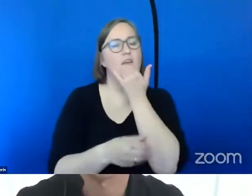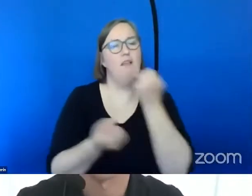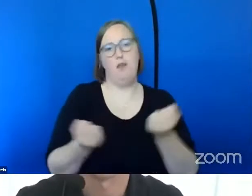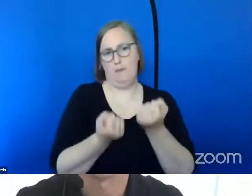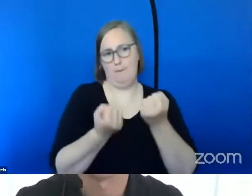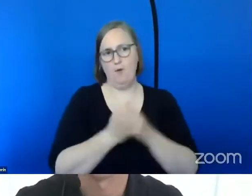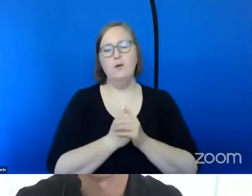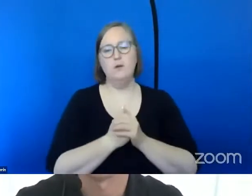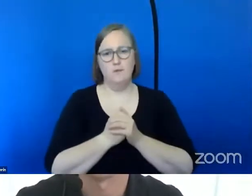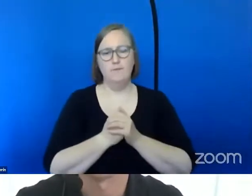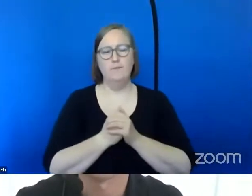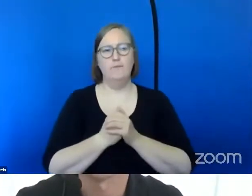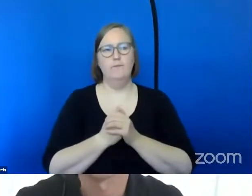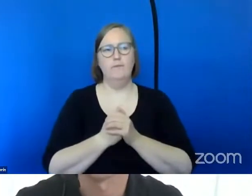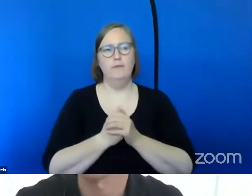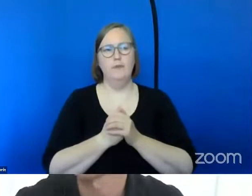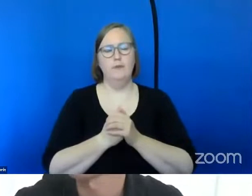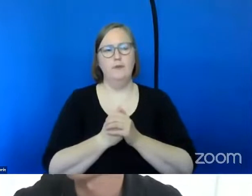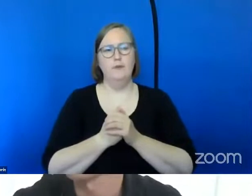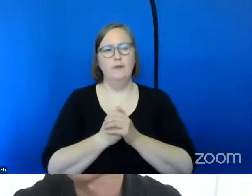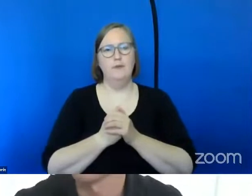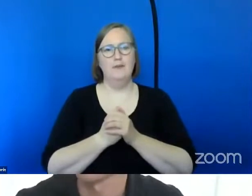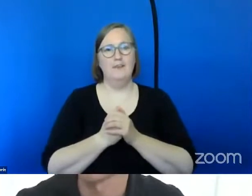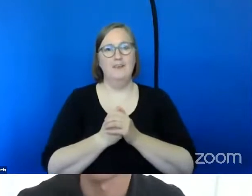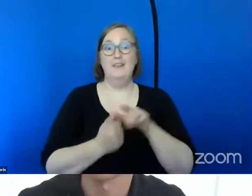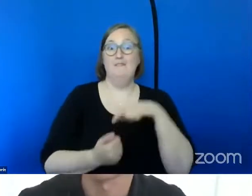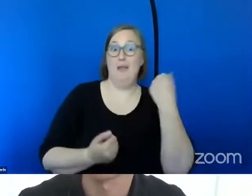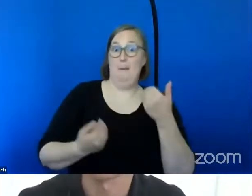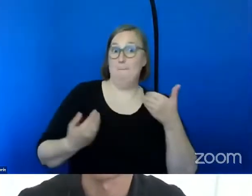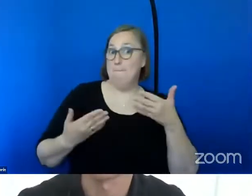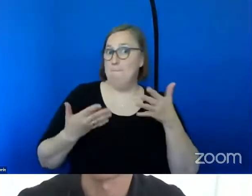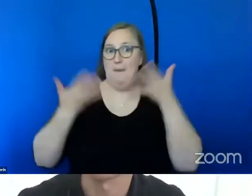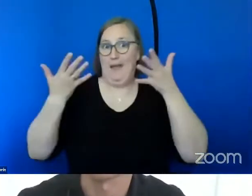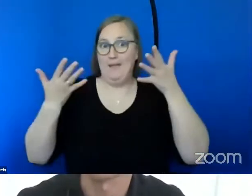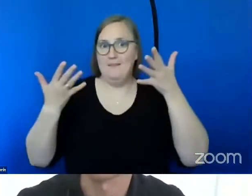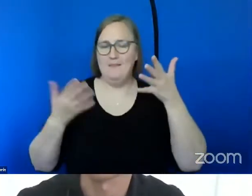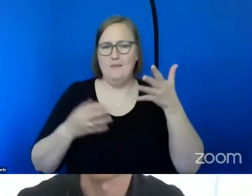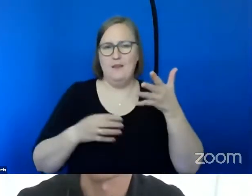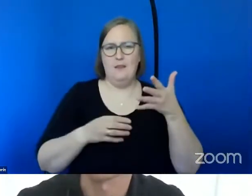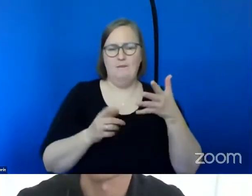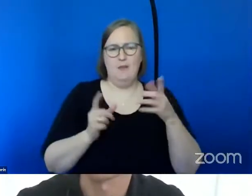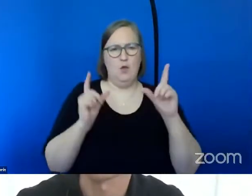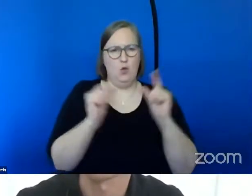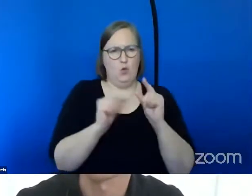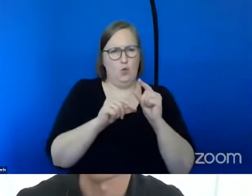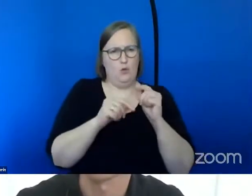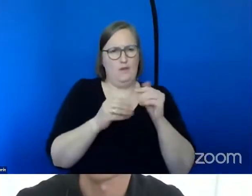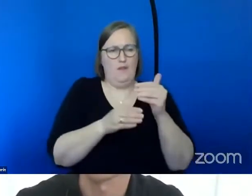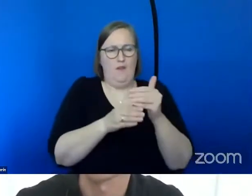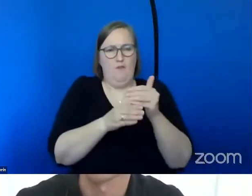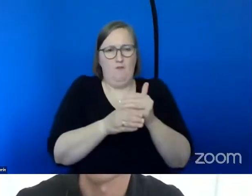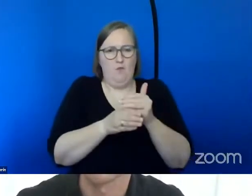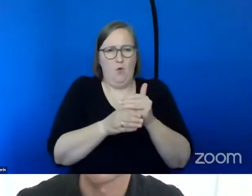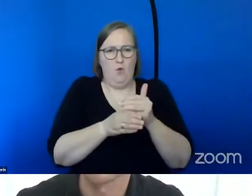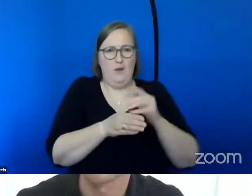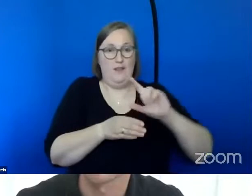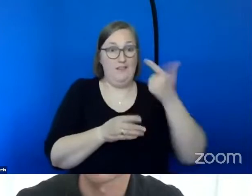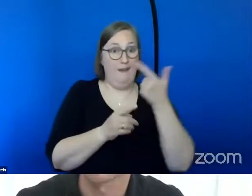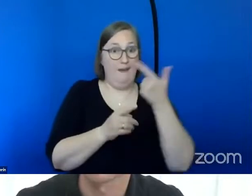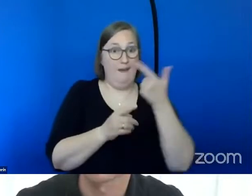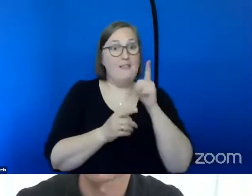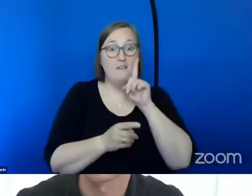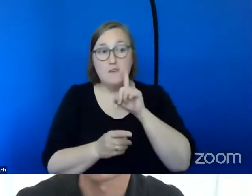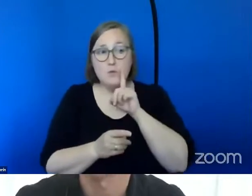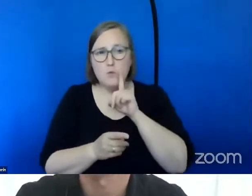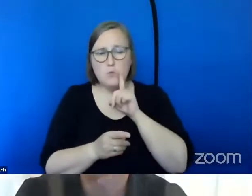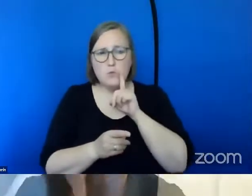target time, and that's what will decide the winners of this arm prosthesis race of 2 minutes 45 seconds. Smart Arm team over in